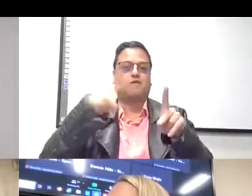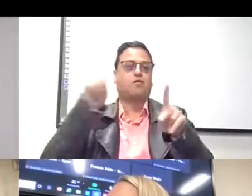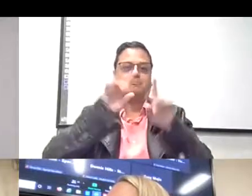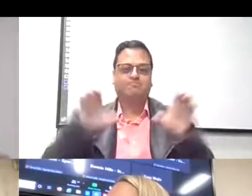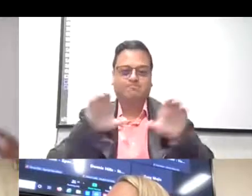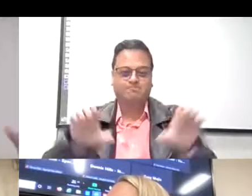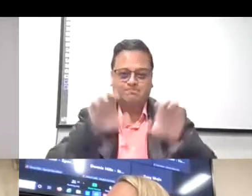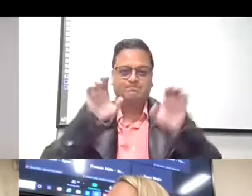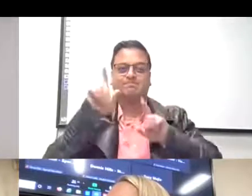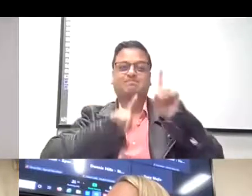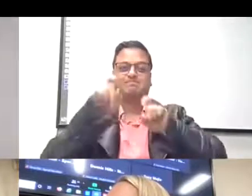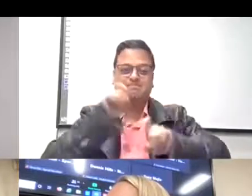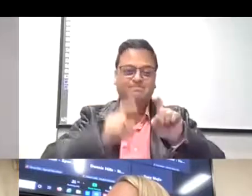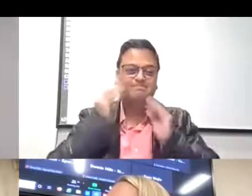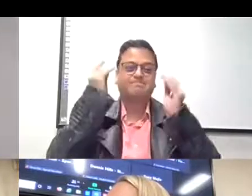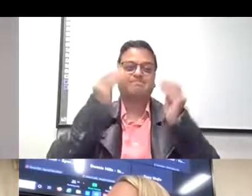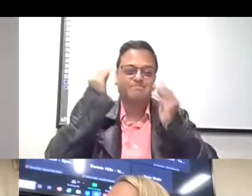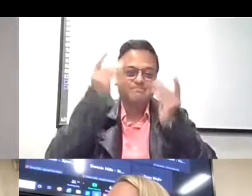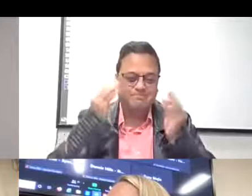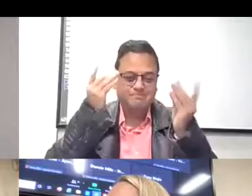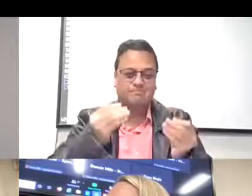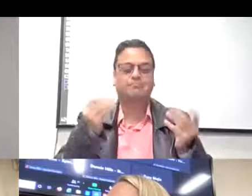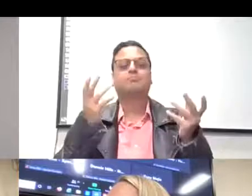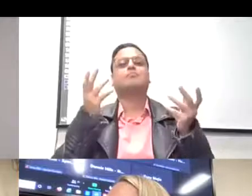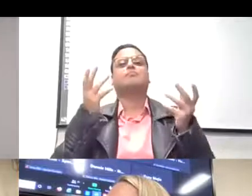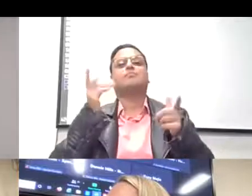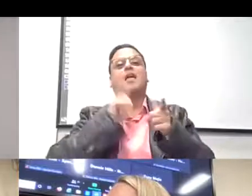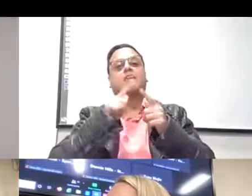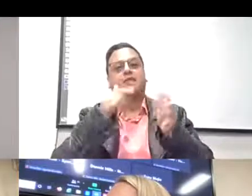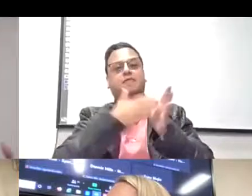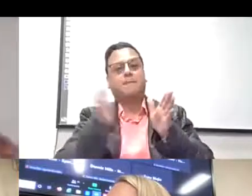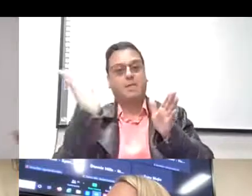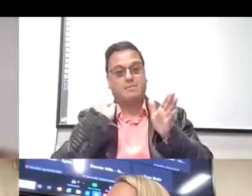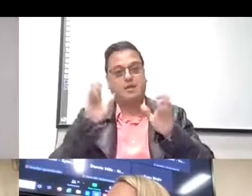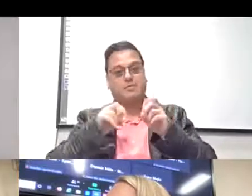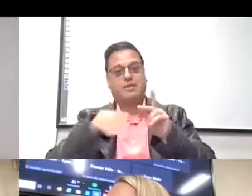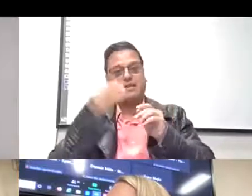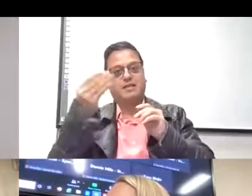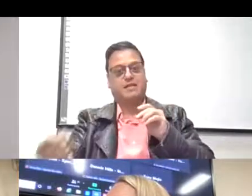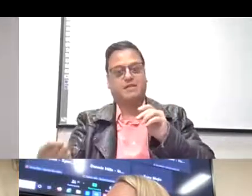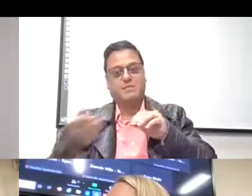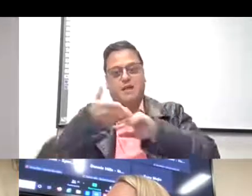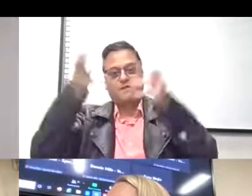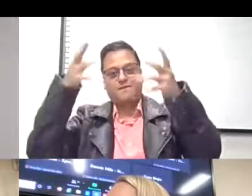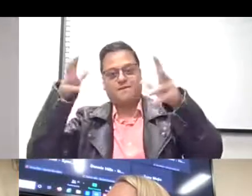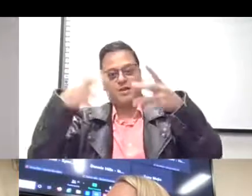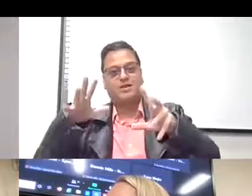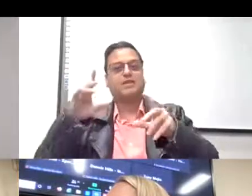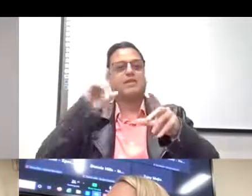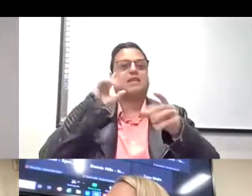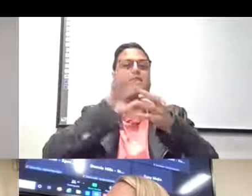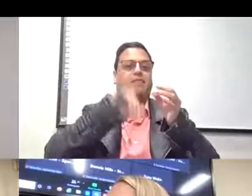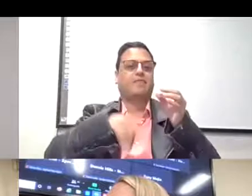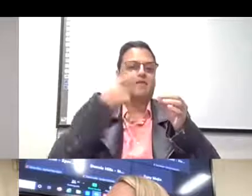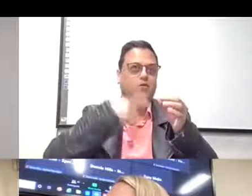and ask those questions and think through it. And then we give the public an opportunity, after I'm done pontificating here for the next